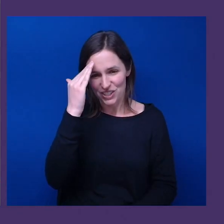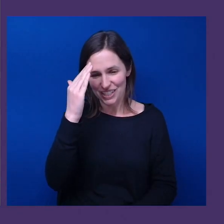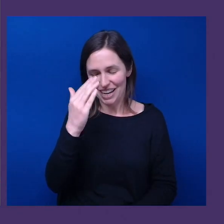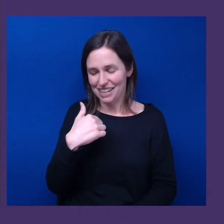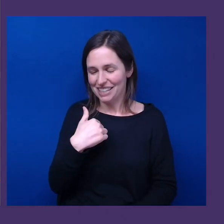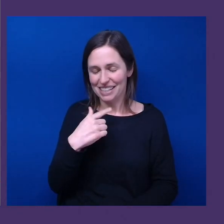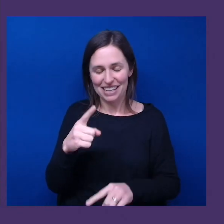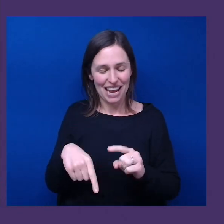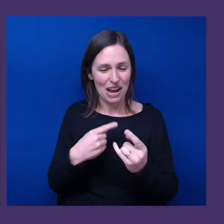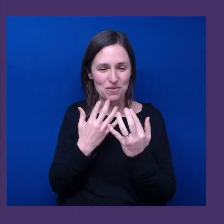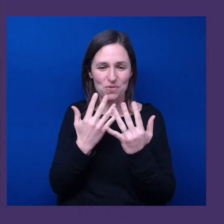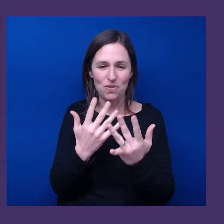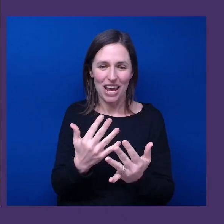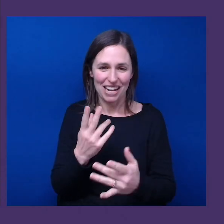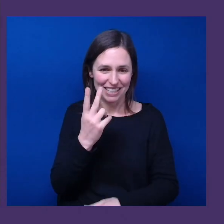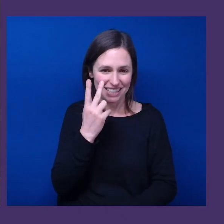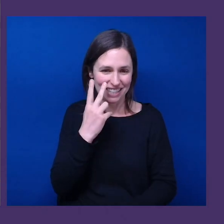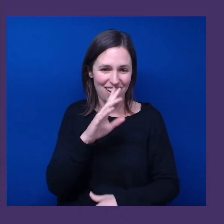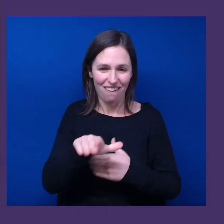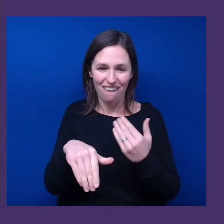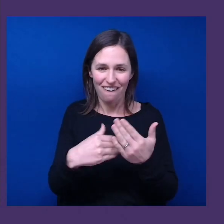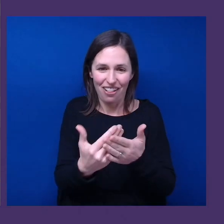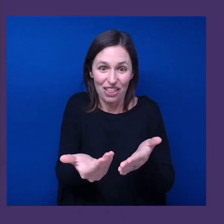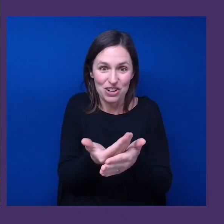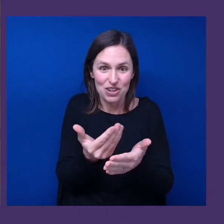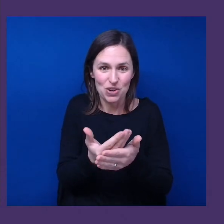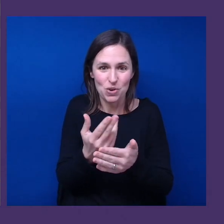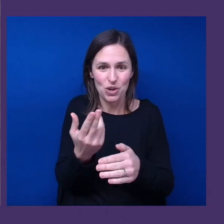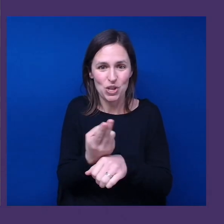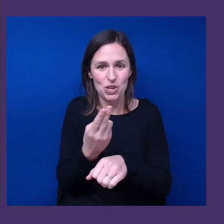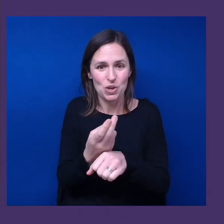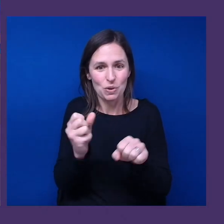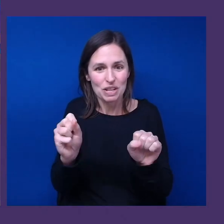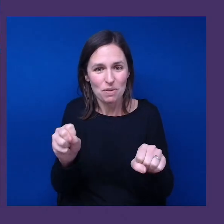great usable products. URLs include